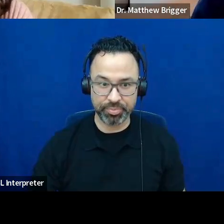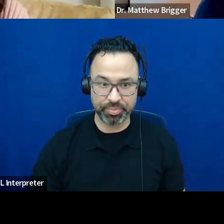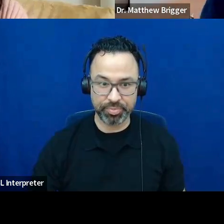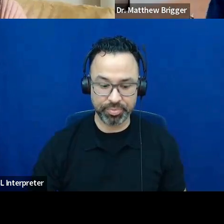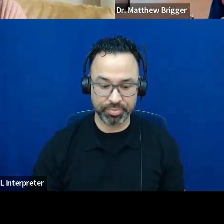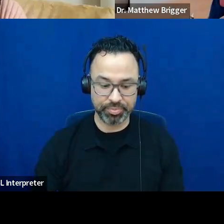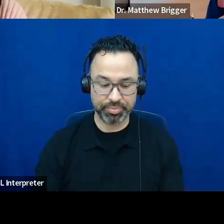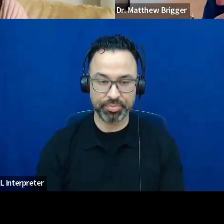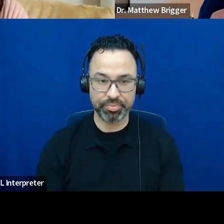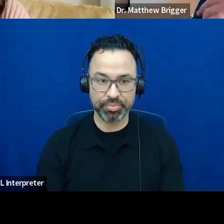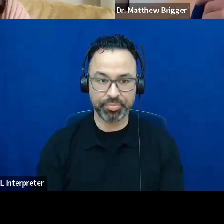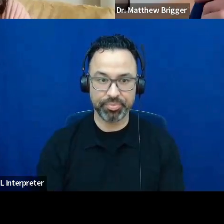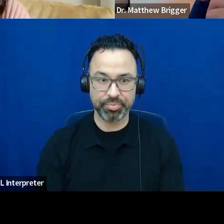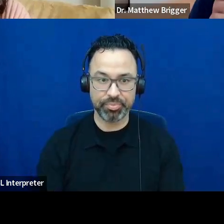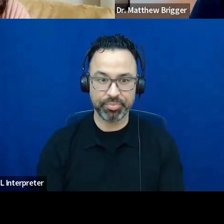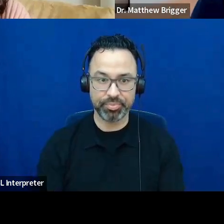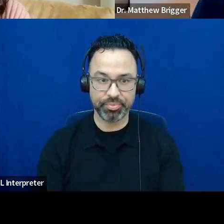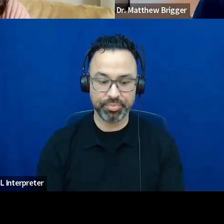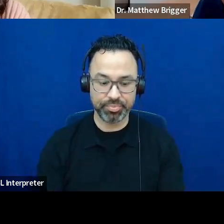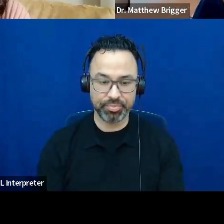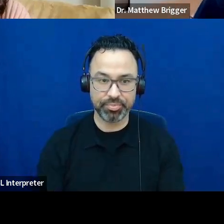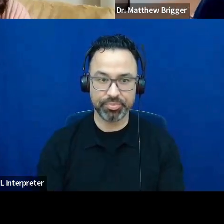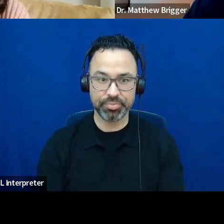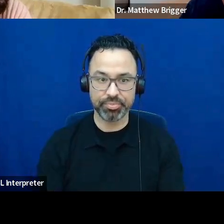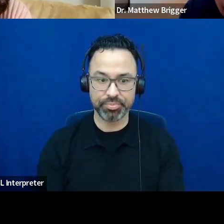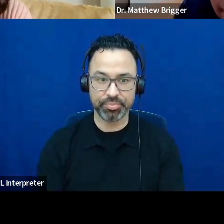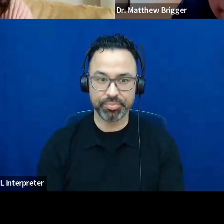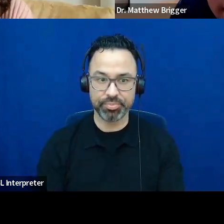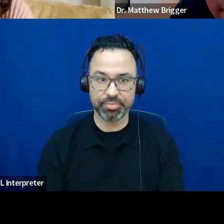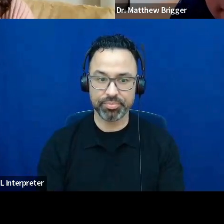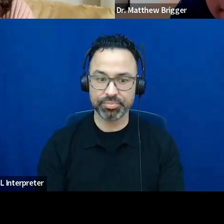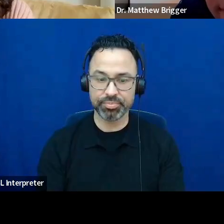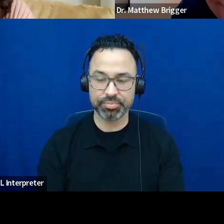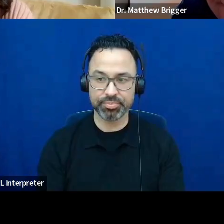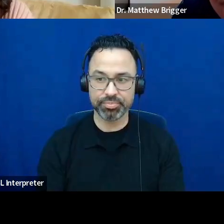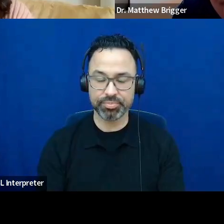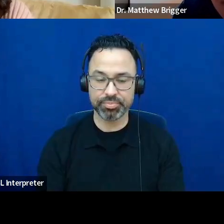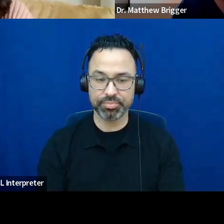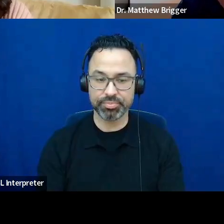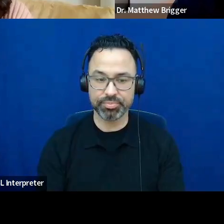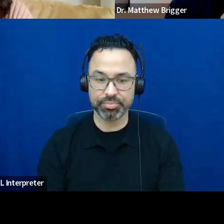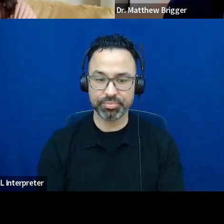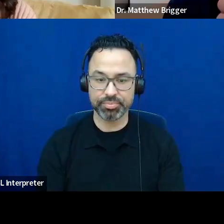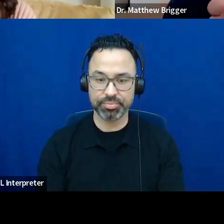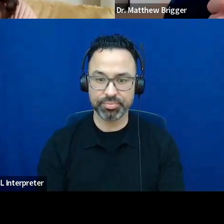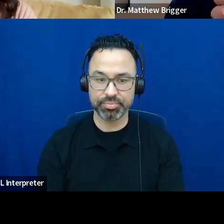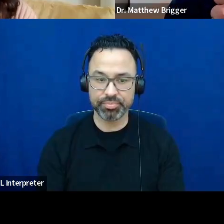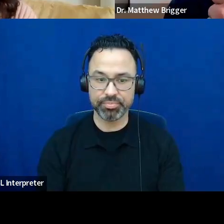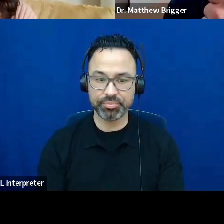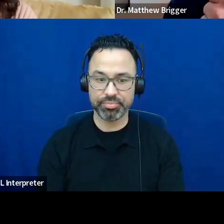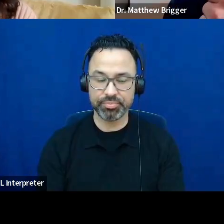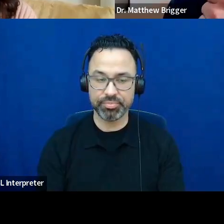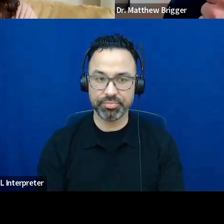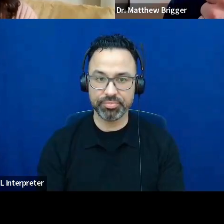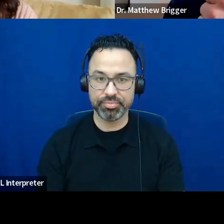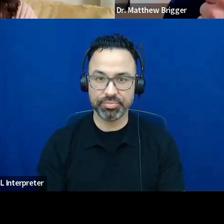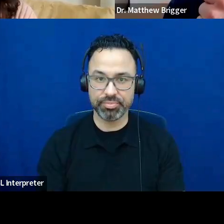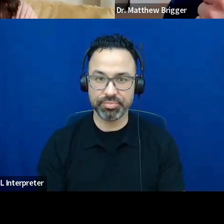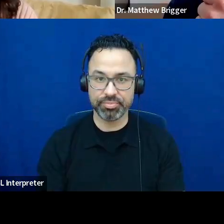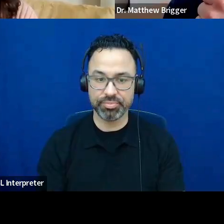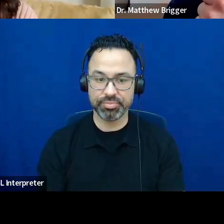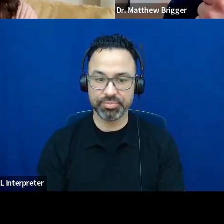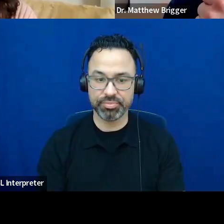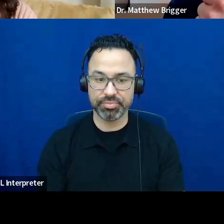with my co-interpreter, Kenton. Can everyone hear me okay? Yeah. Yes. We ask